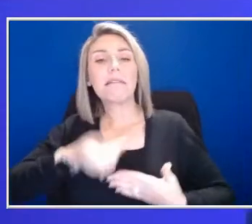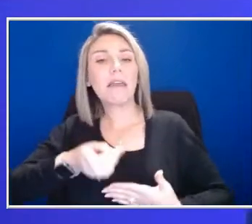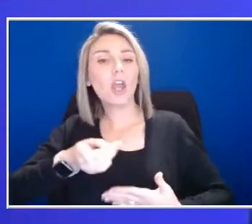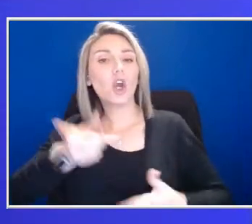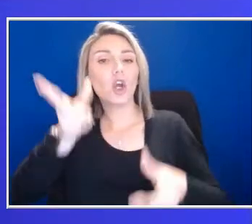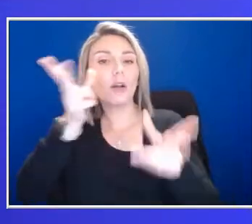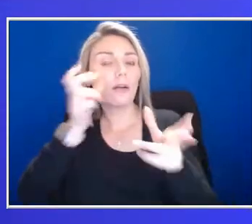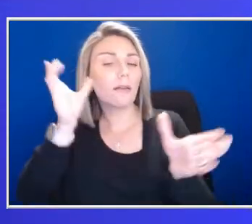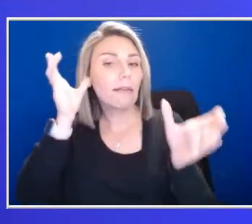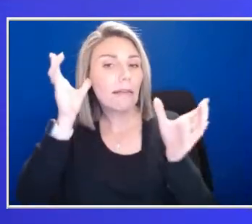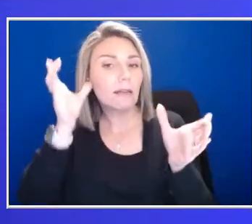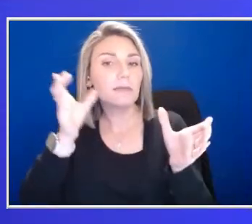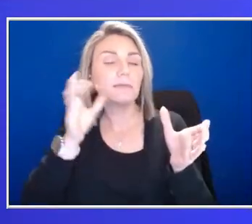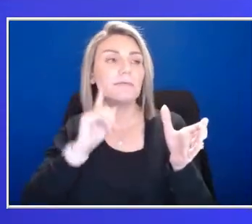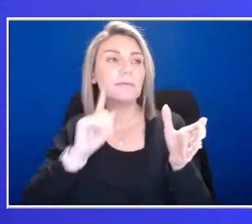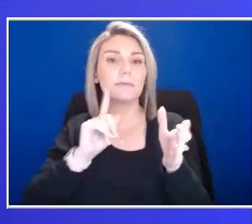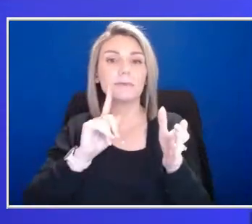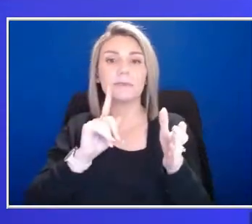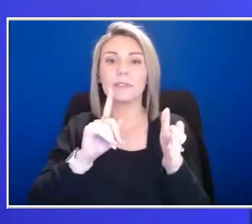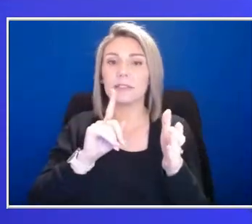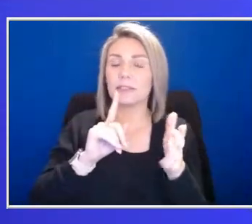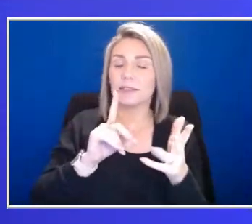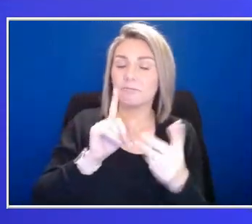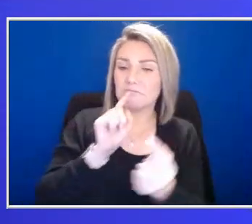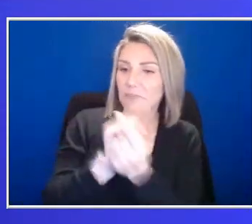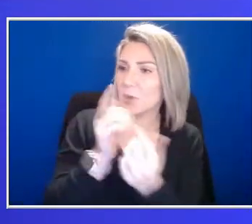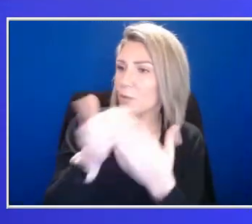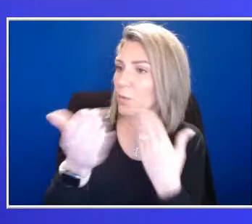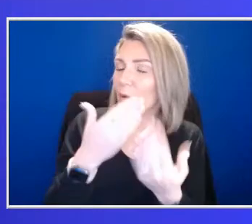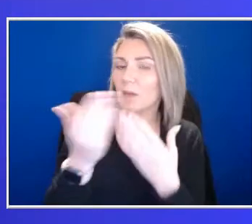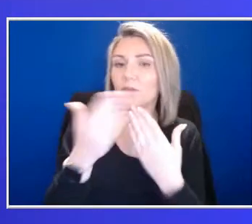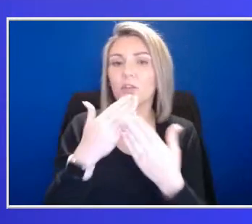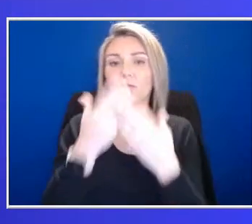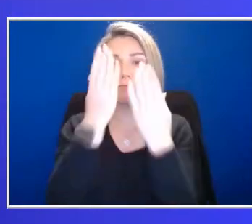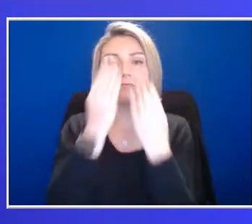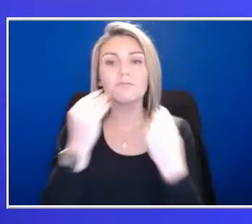where they are, inform them of the